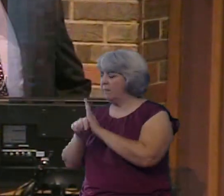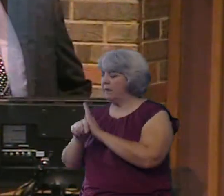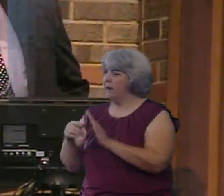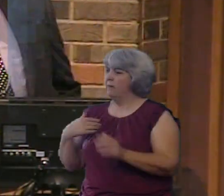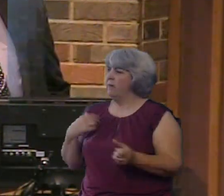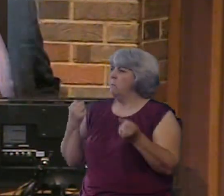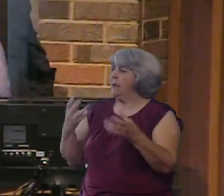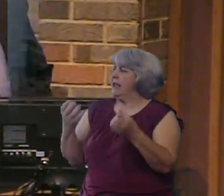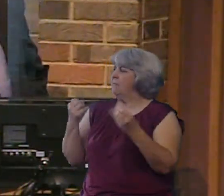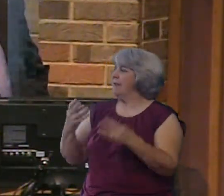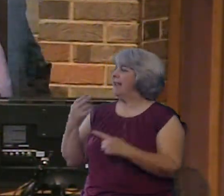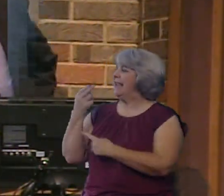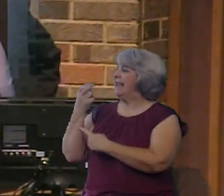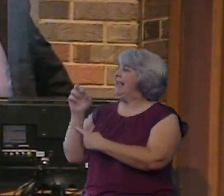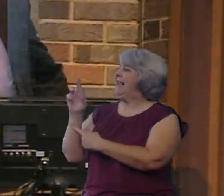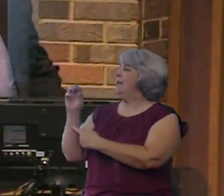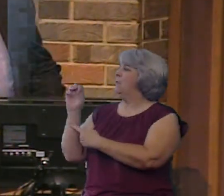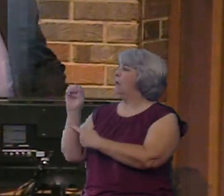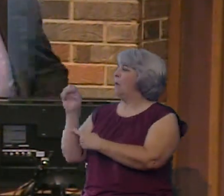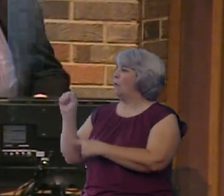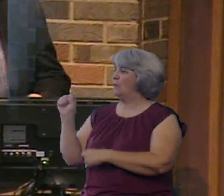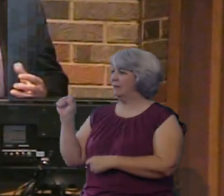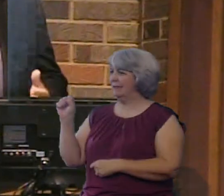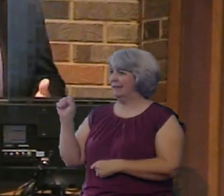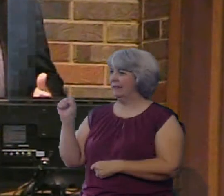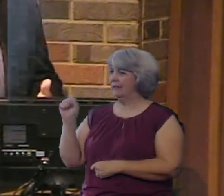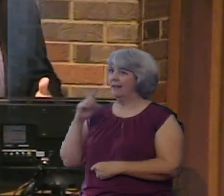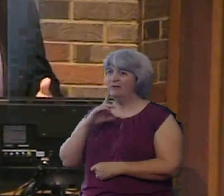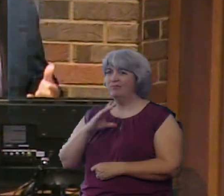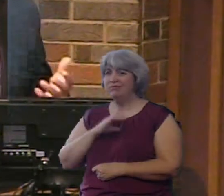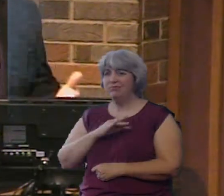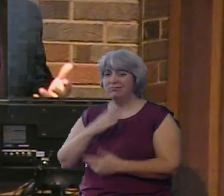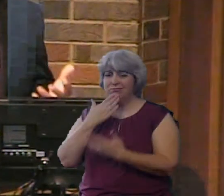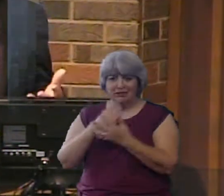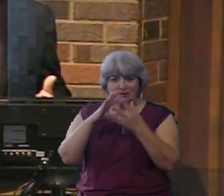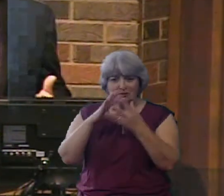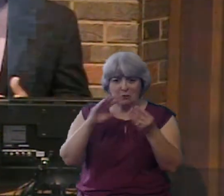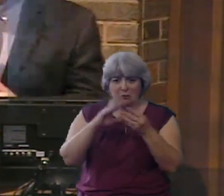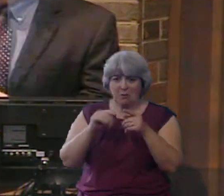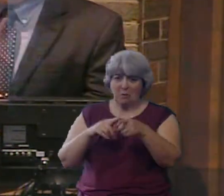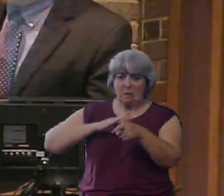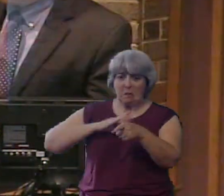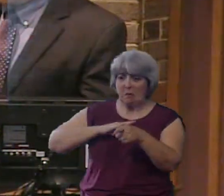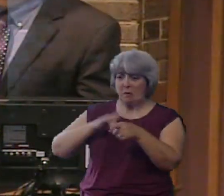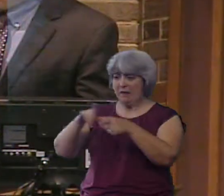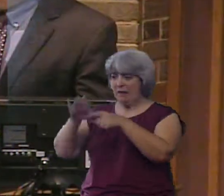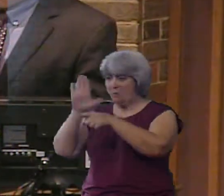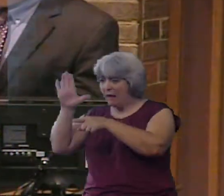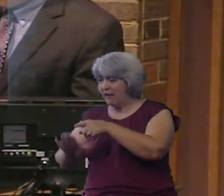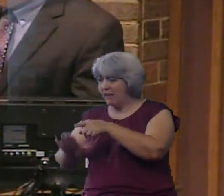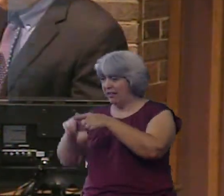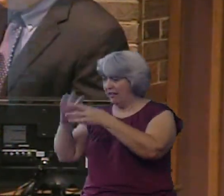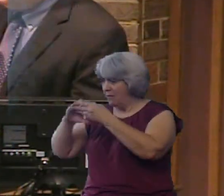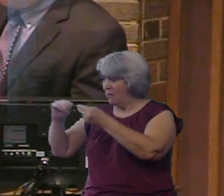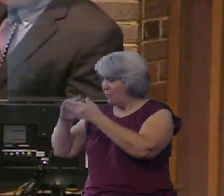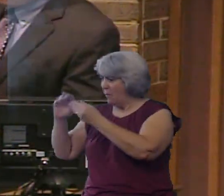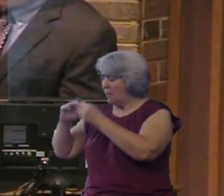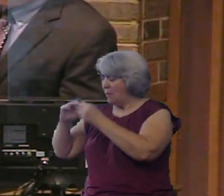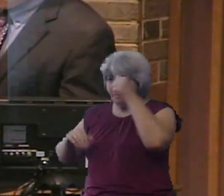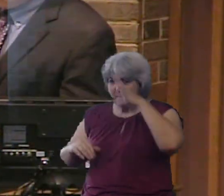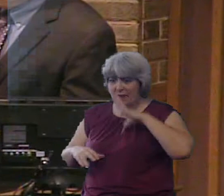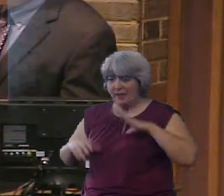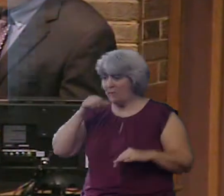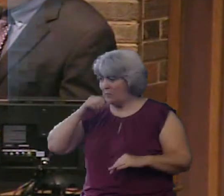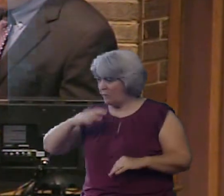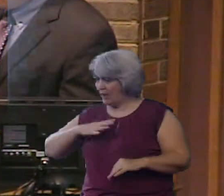they're wonderful. I am so grateful for the stories we have about great men and women who lived in